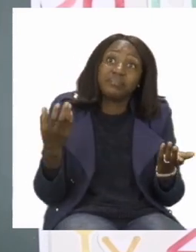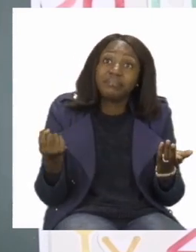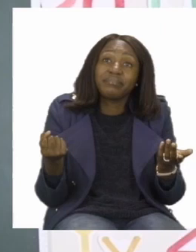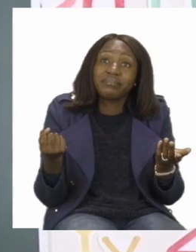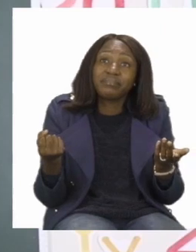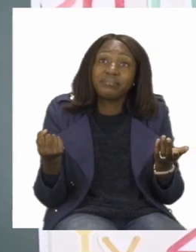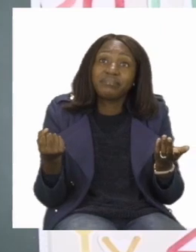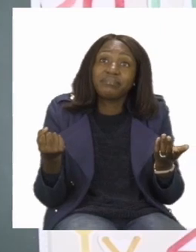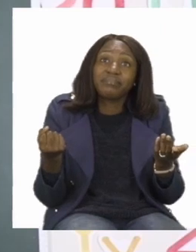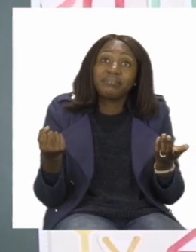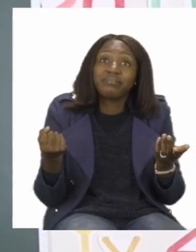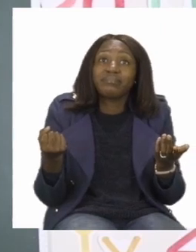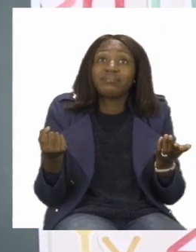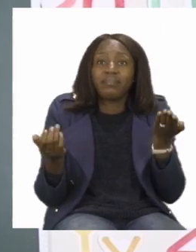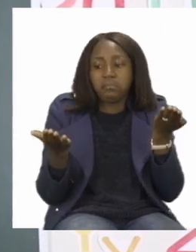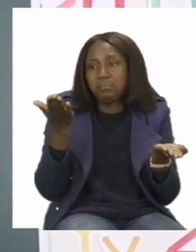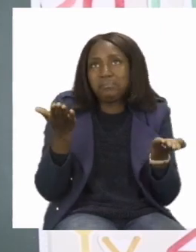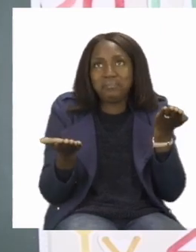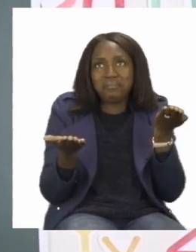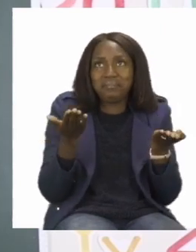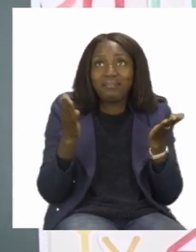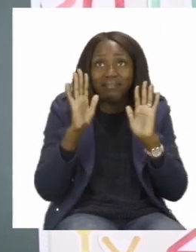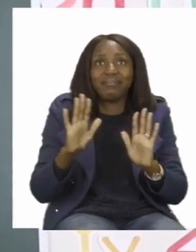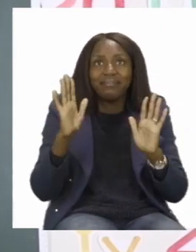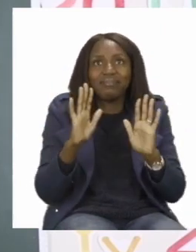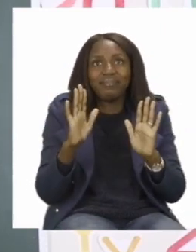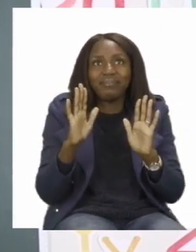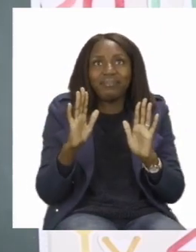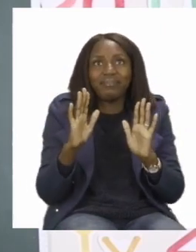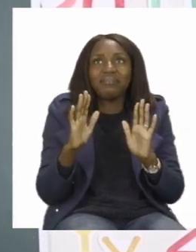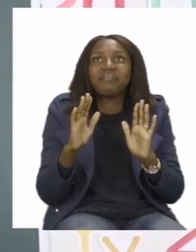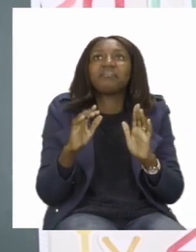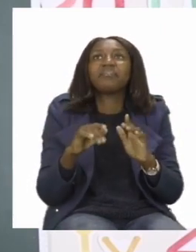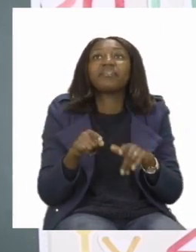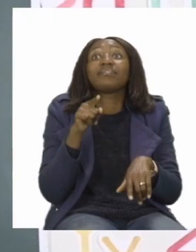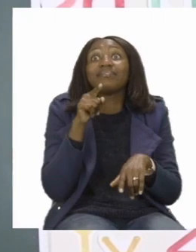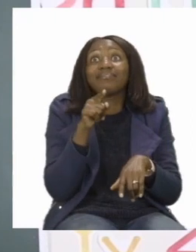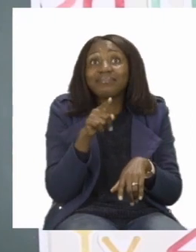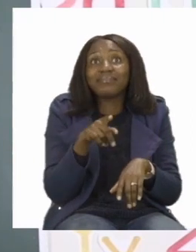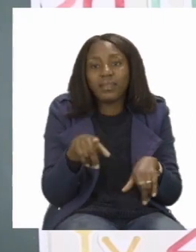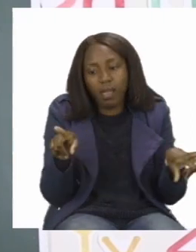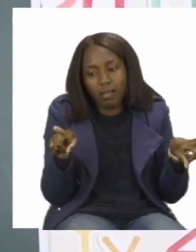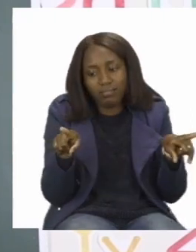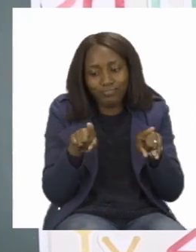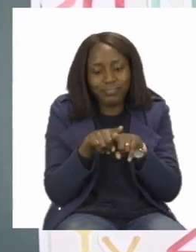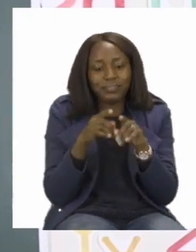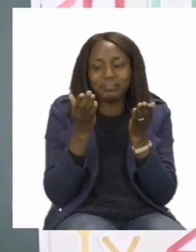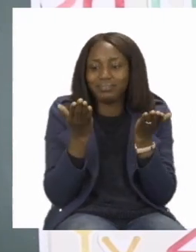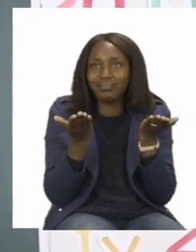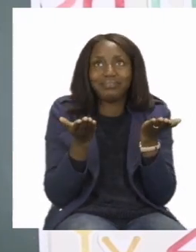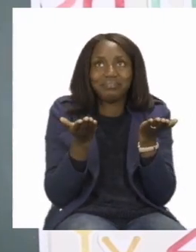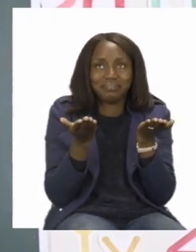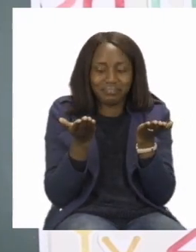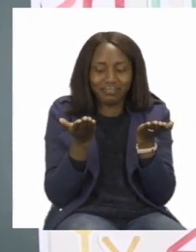just one, but two colors to compare? Well, this one now means that they'll be at the